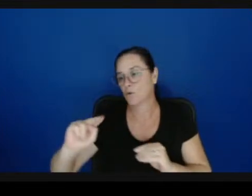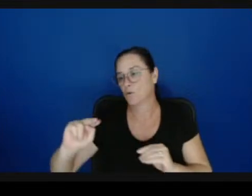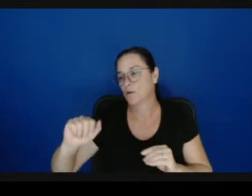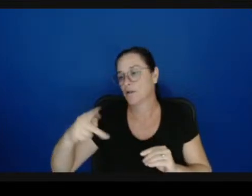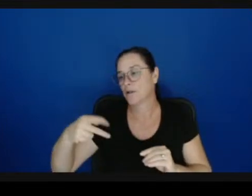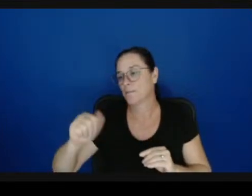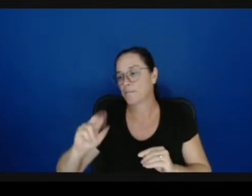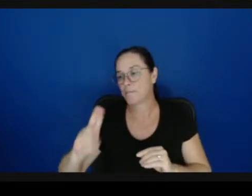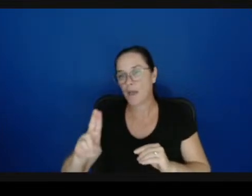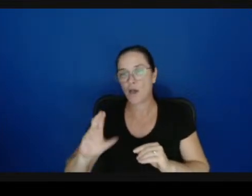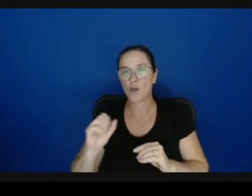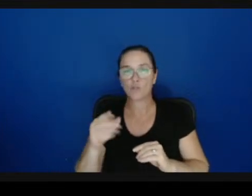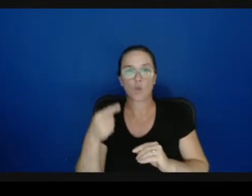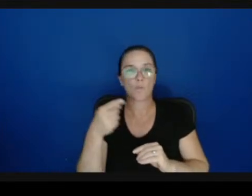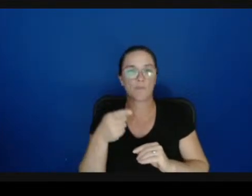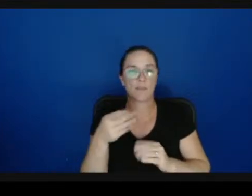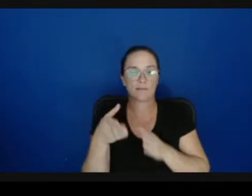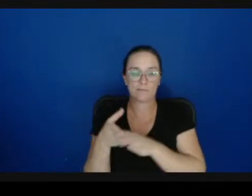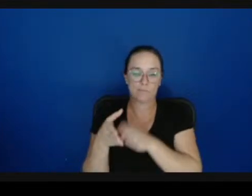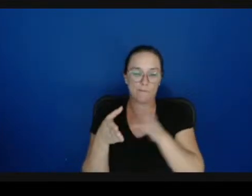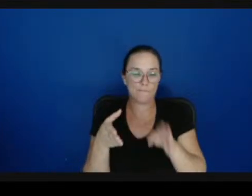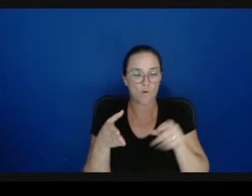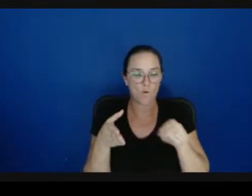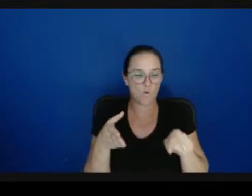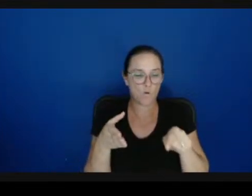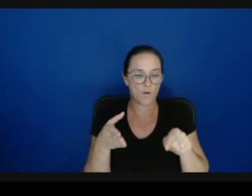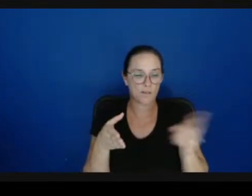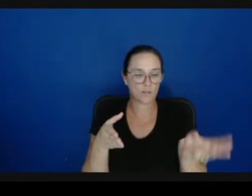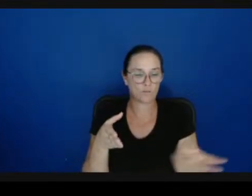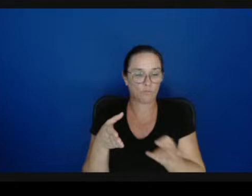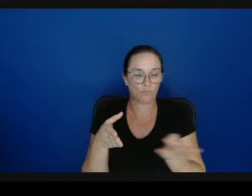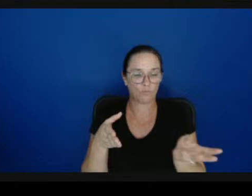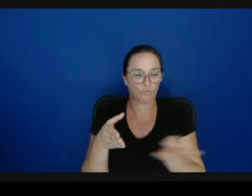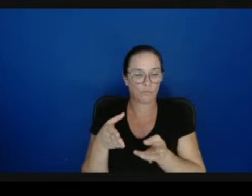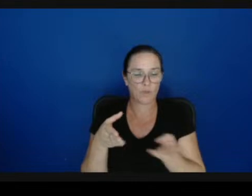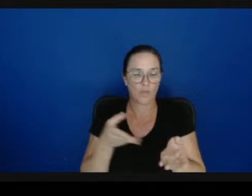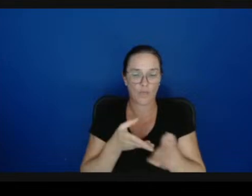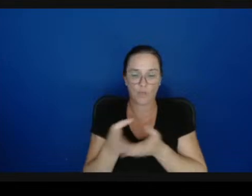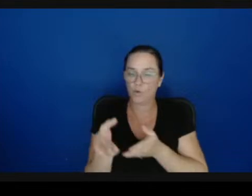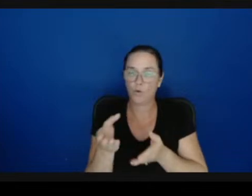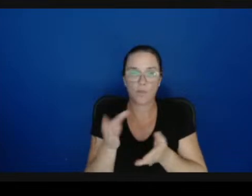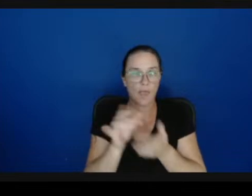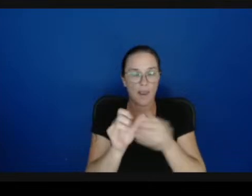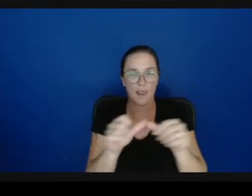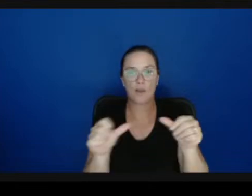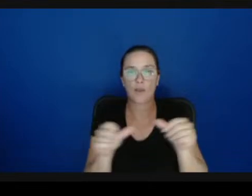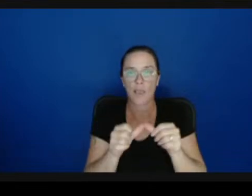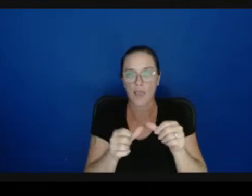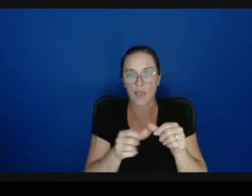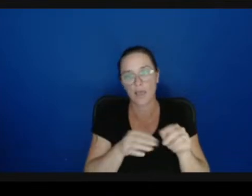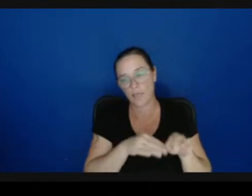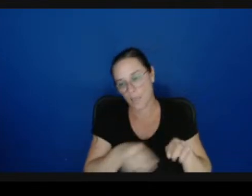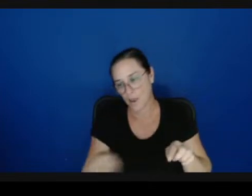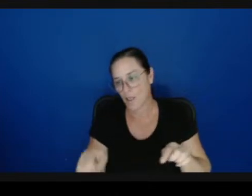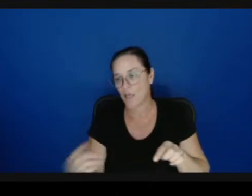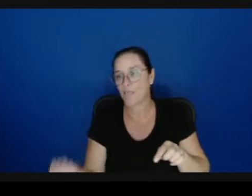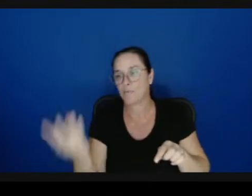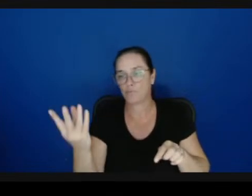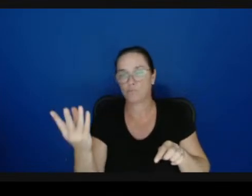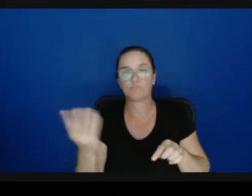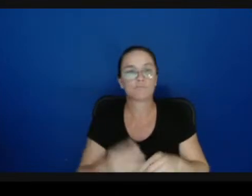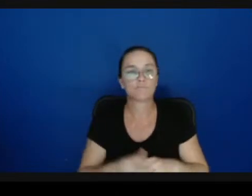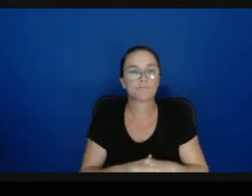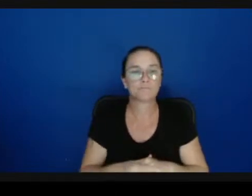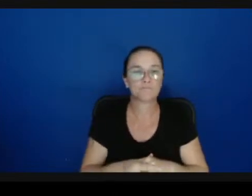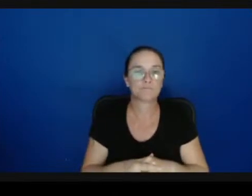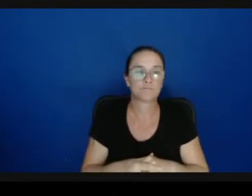stop on a subway line. It's not the actual destination. So it's just going right through there and passing through without changing a whole lot and erupting